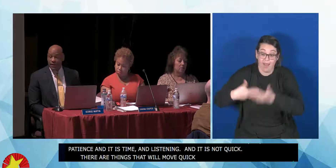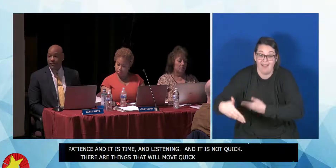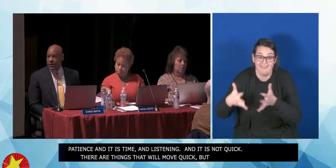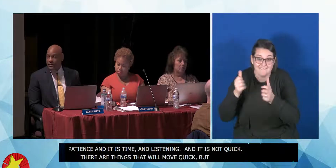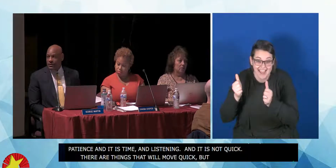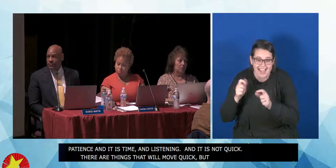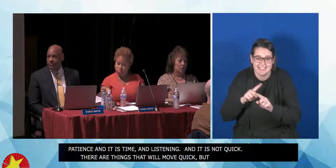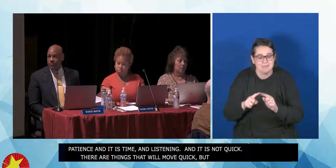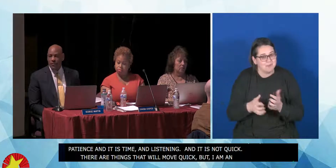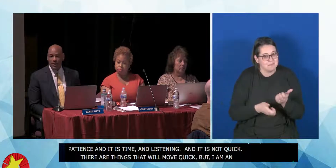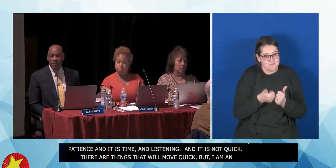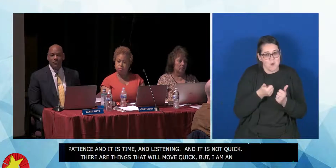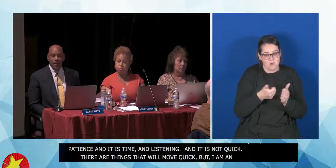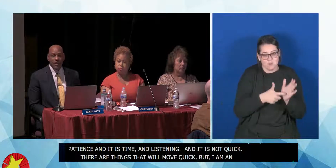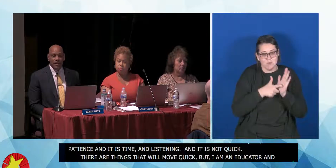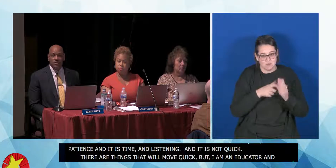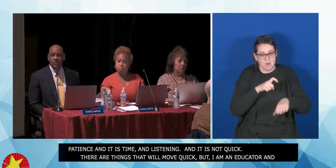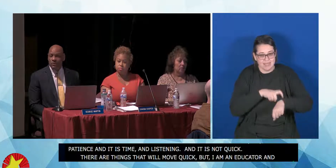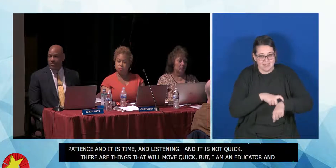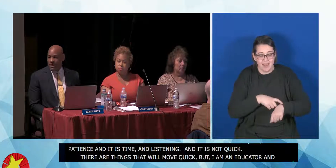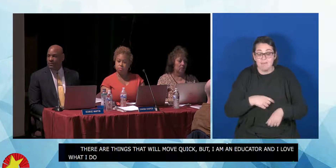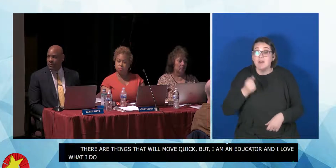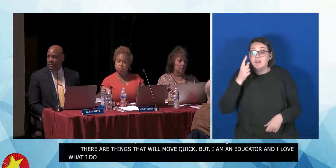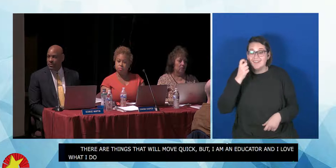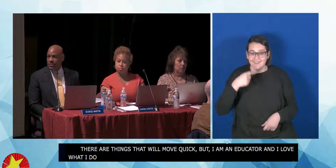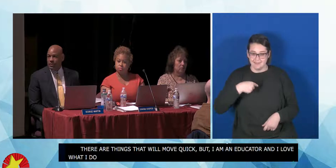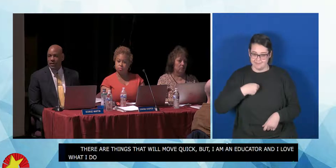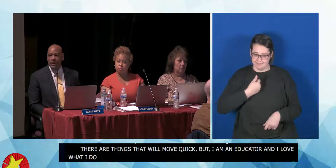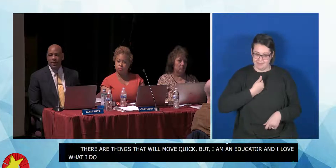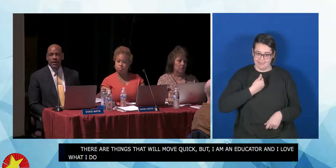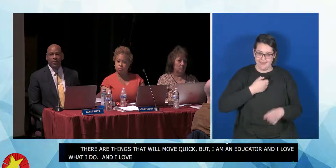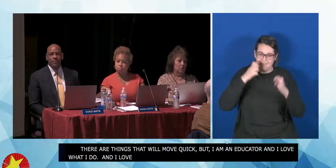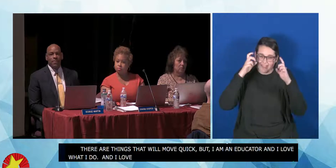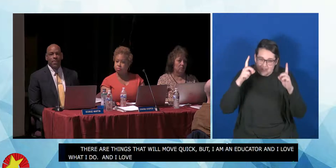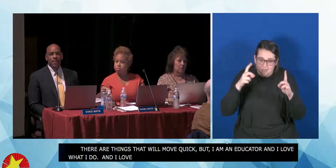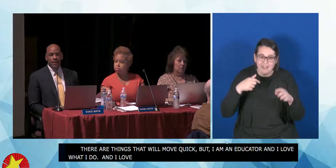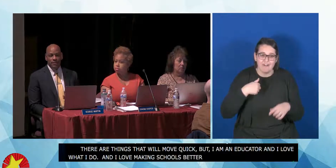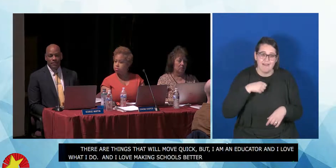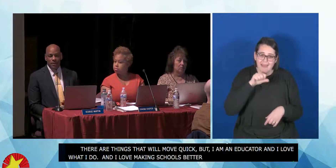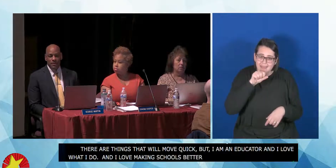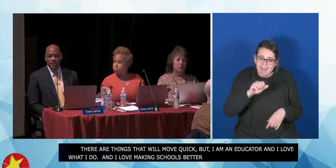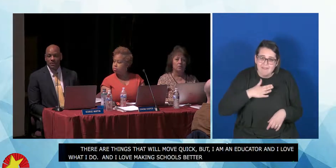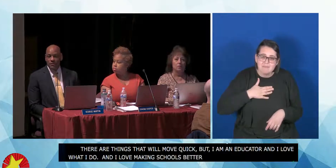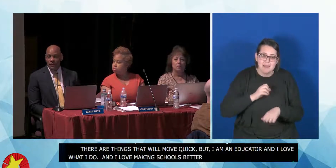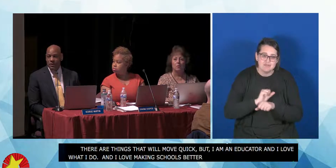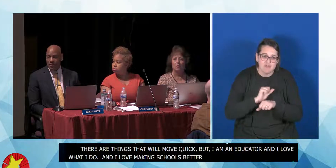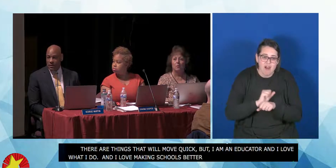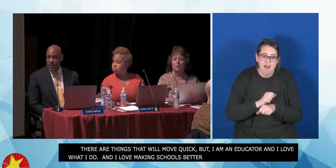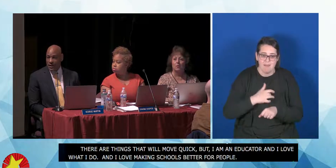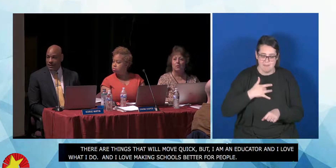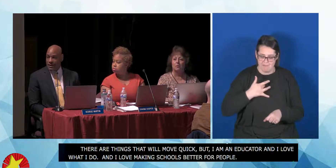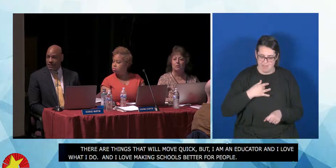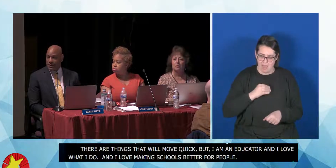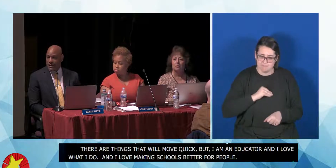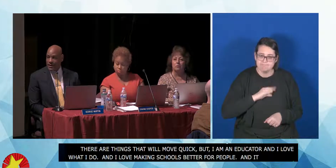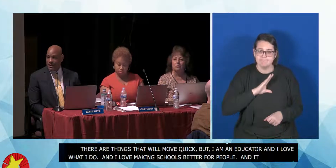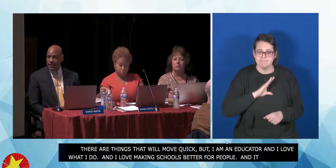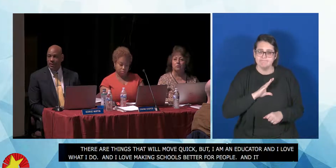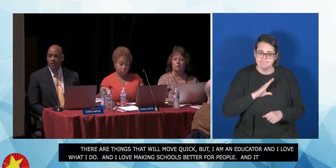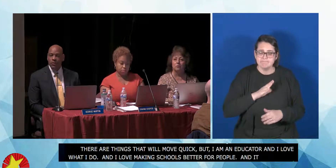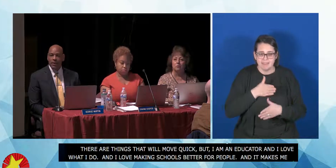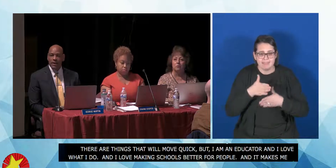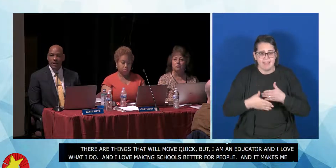I love what I do. I love making schools better for people. It makes me feel good at the end of the